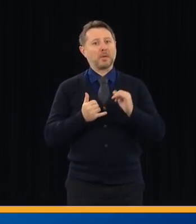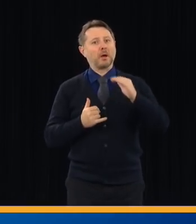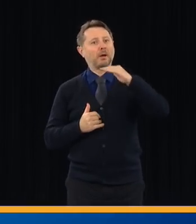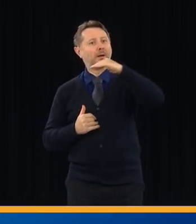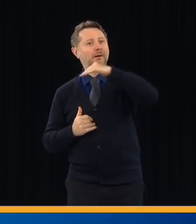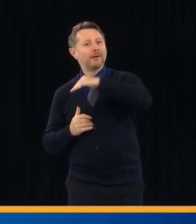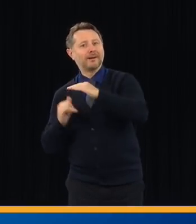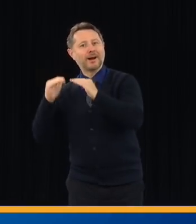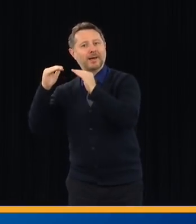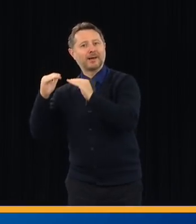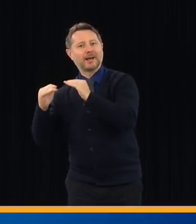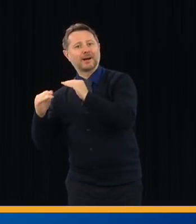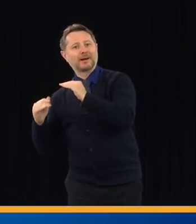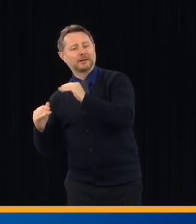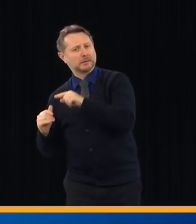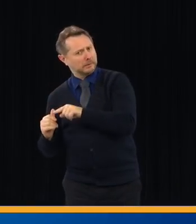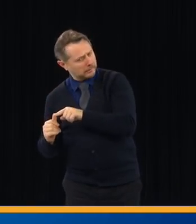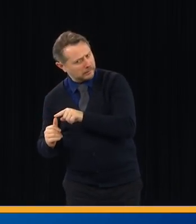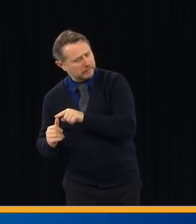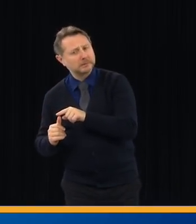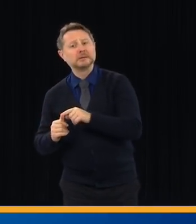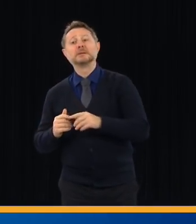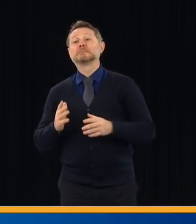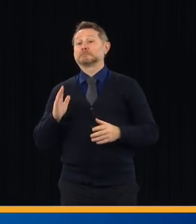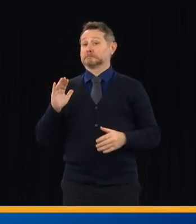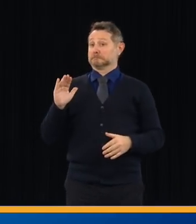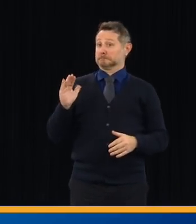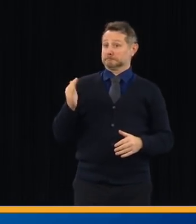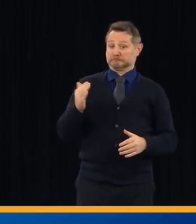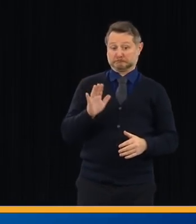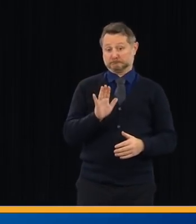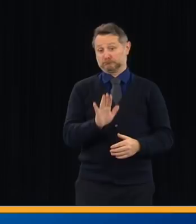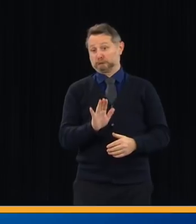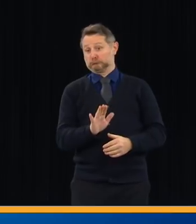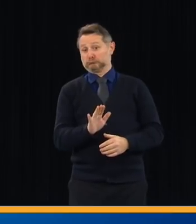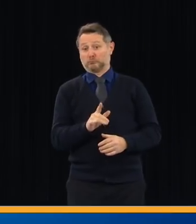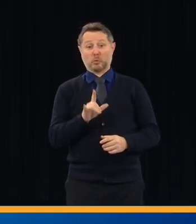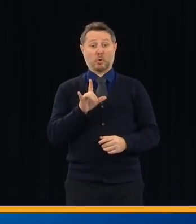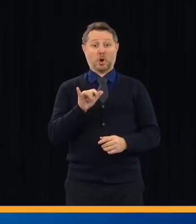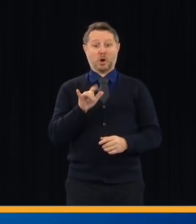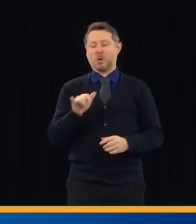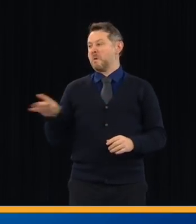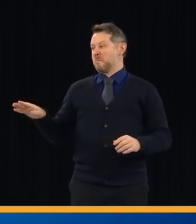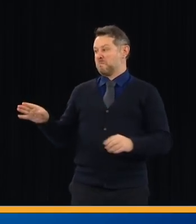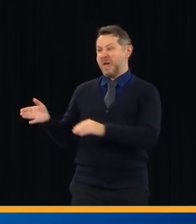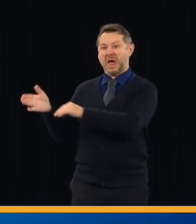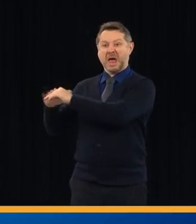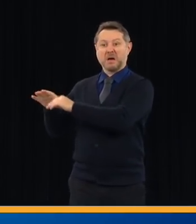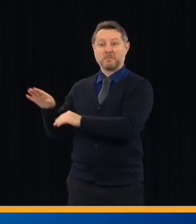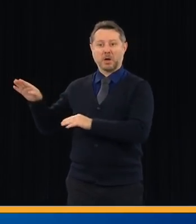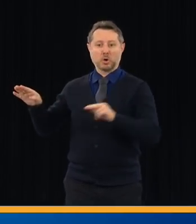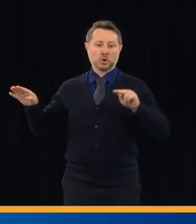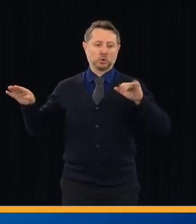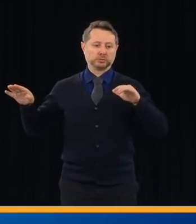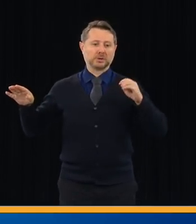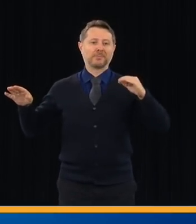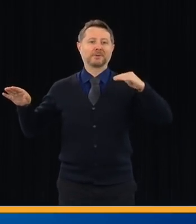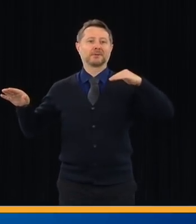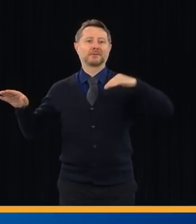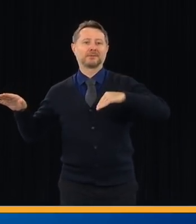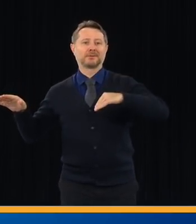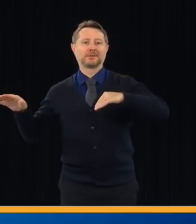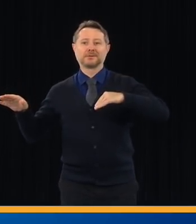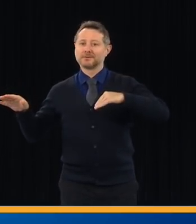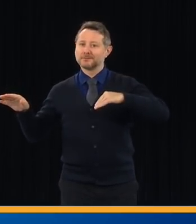the number of cases in New York City, in Long Island increases as a percentage of cases